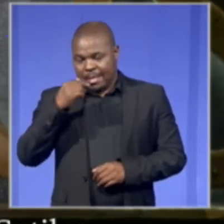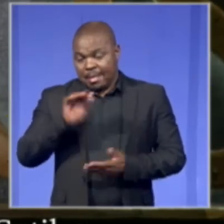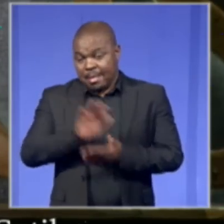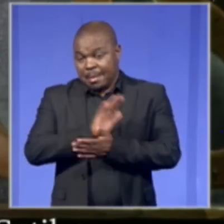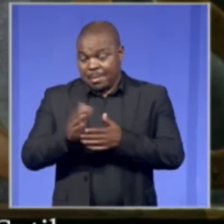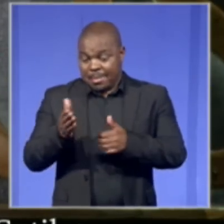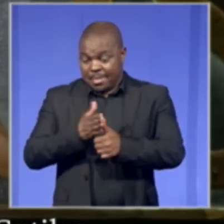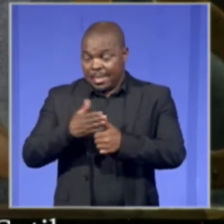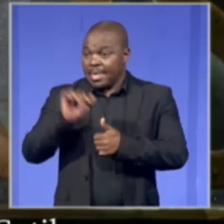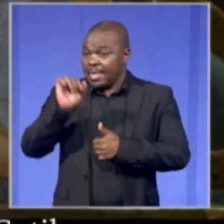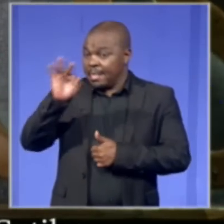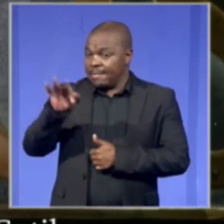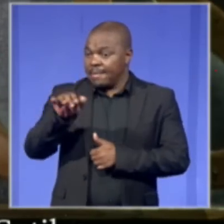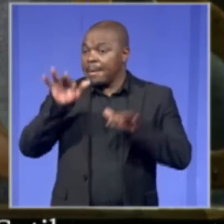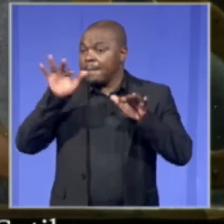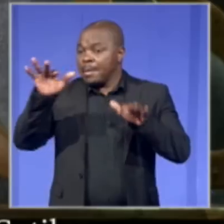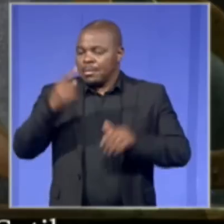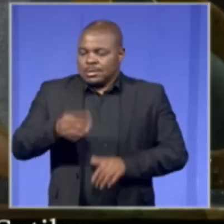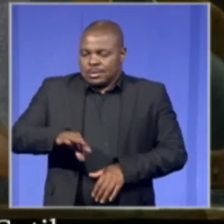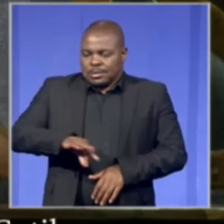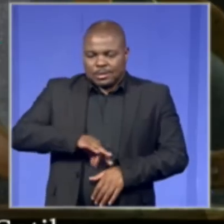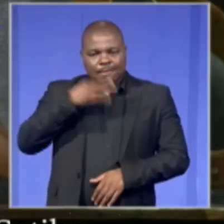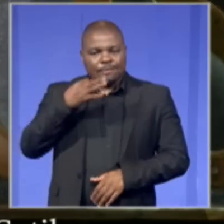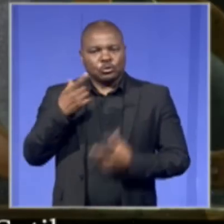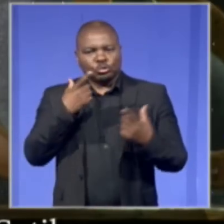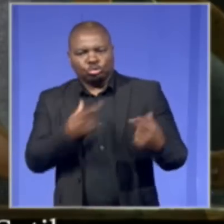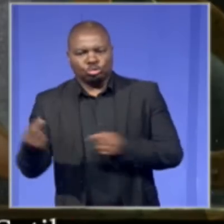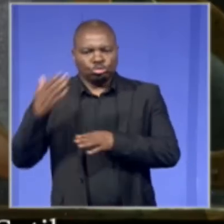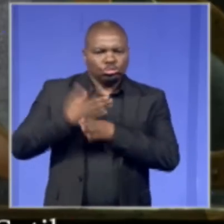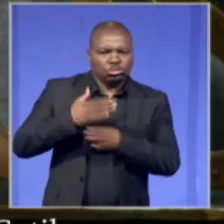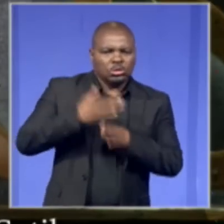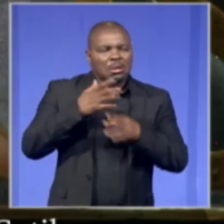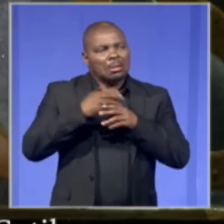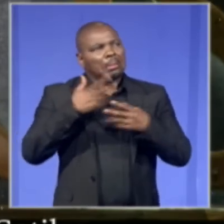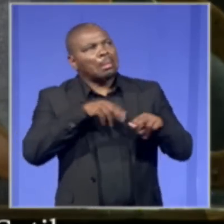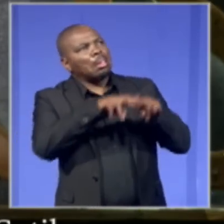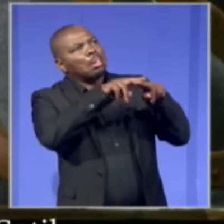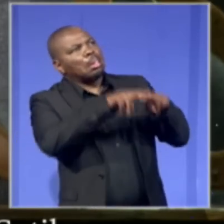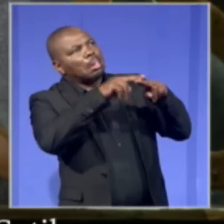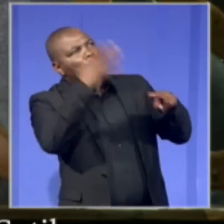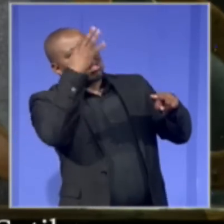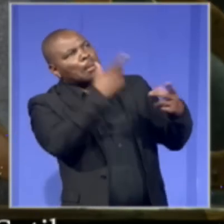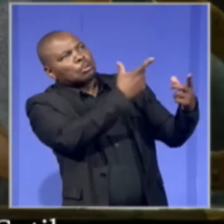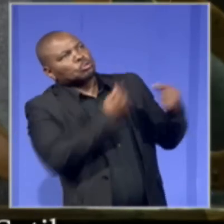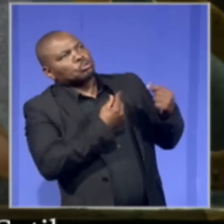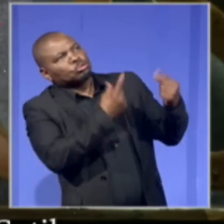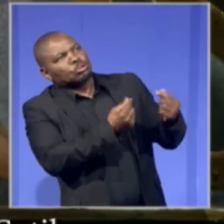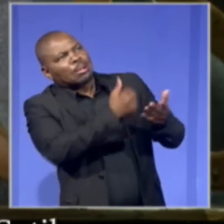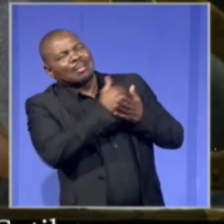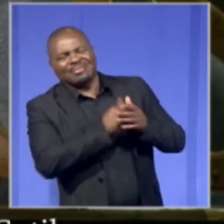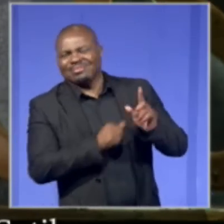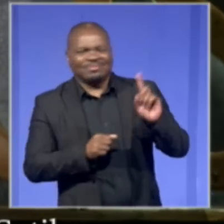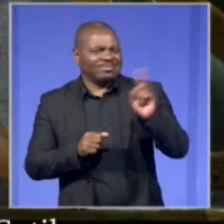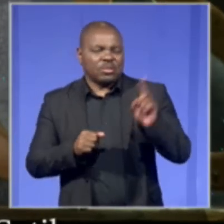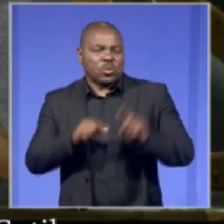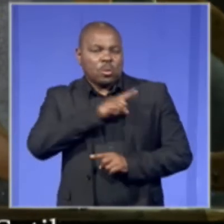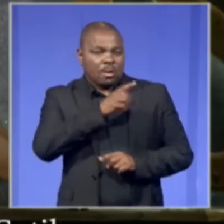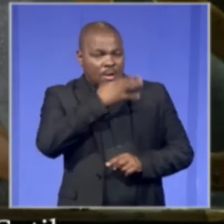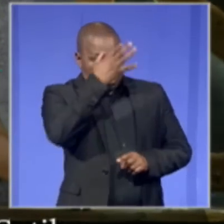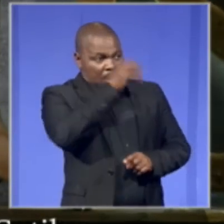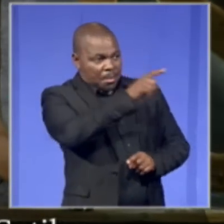ba ka simolola go itirela dilo ka bo bone ba seke ba shebela thata mo pushong gore e ba direle because pusho yone e kgona hela